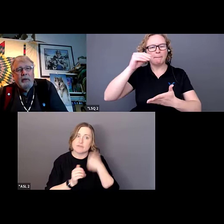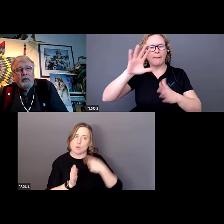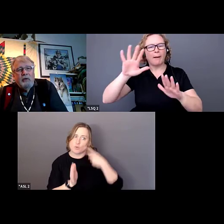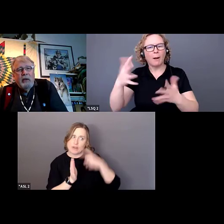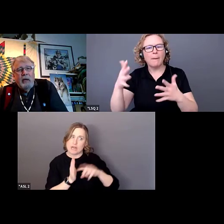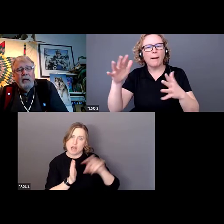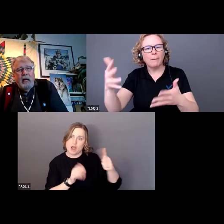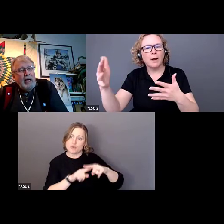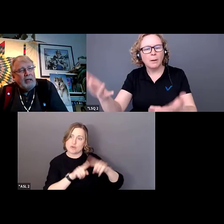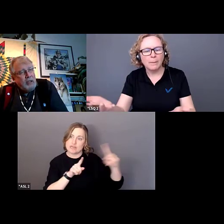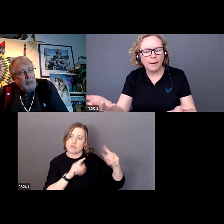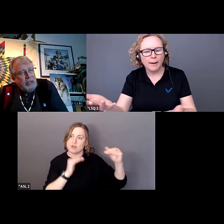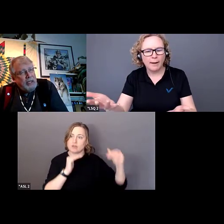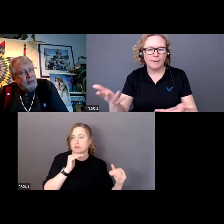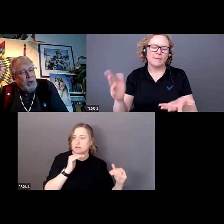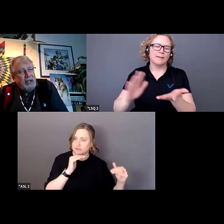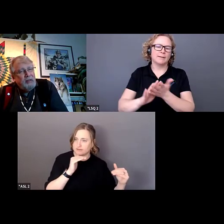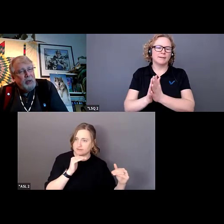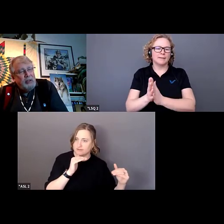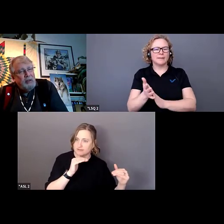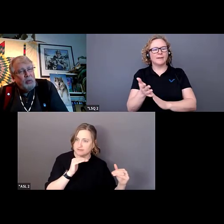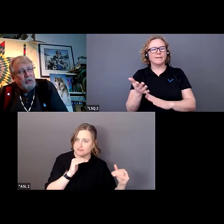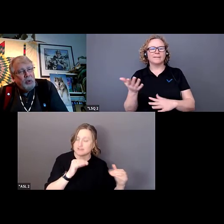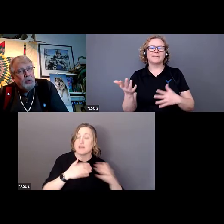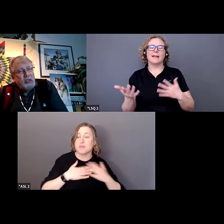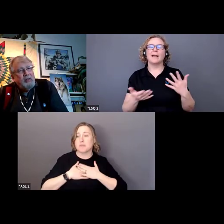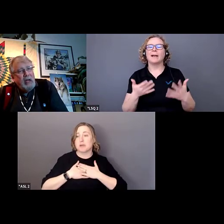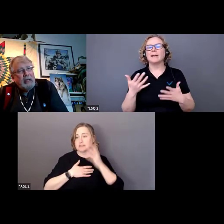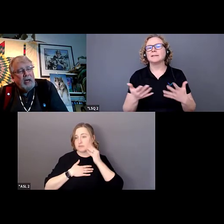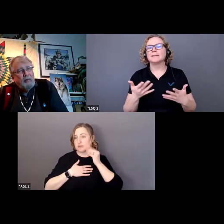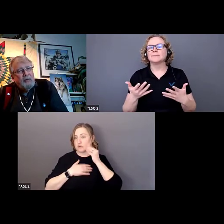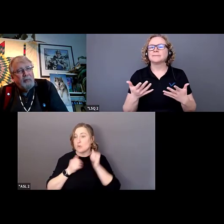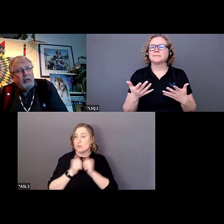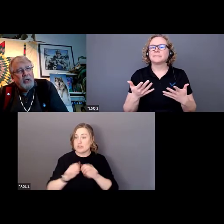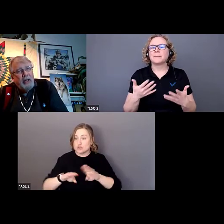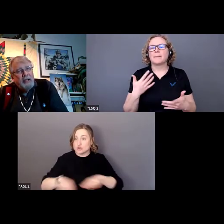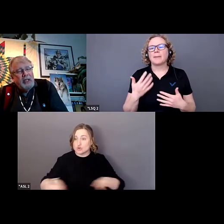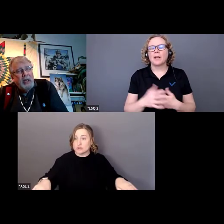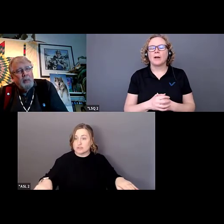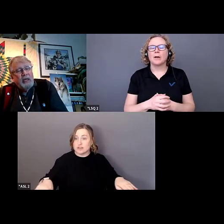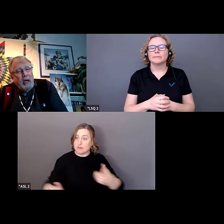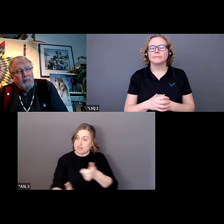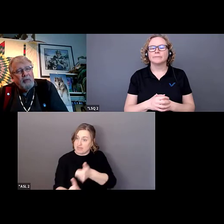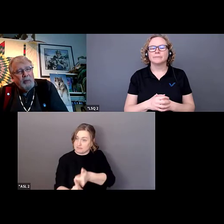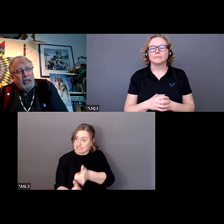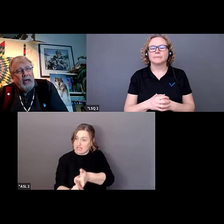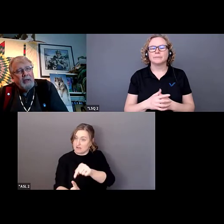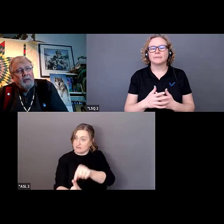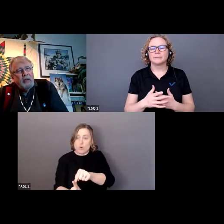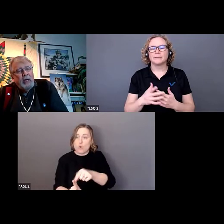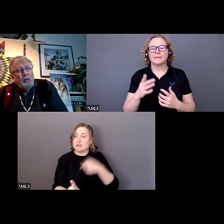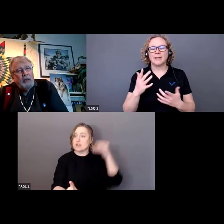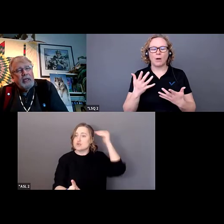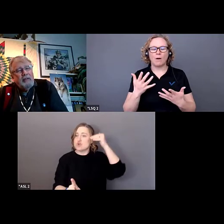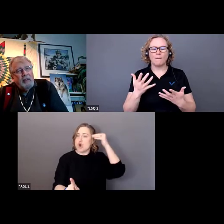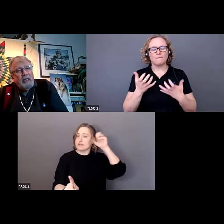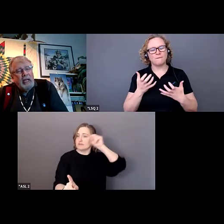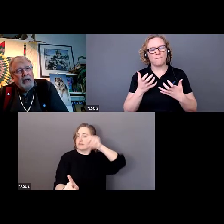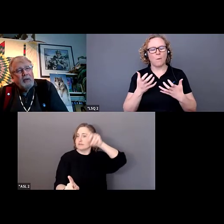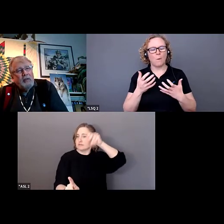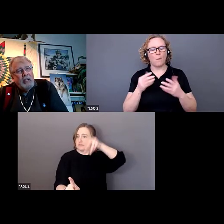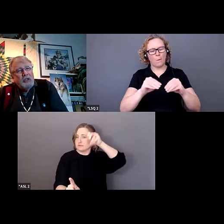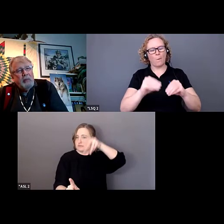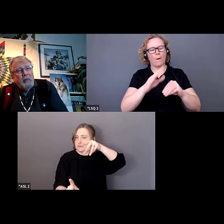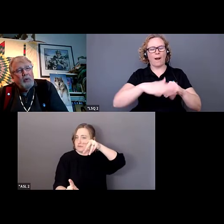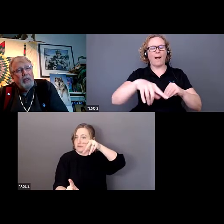see in others. And that typically, in my experiences with children, does not come from the child, but comes from the adults and what they see